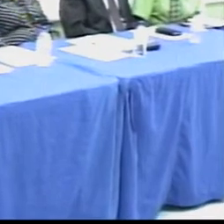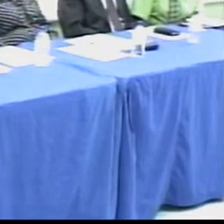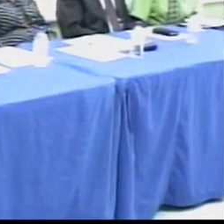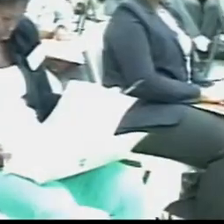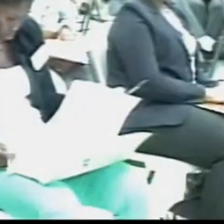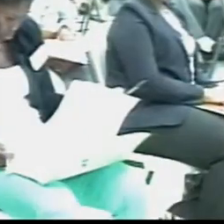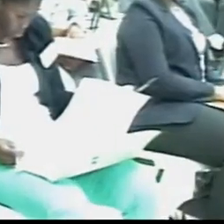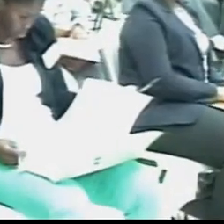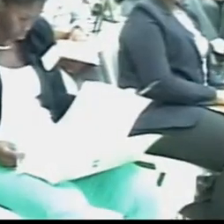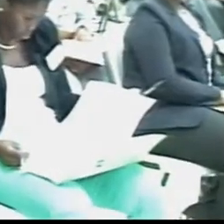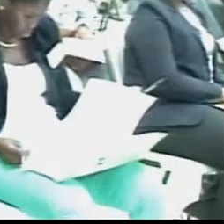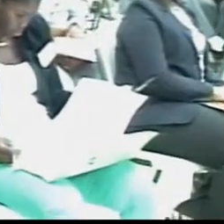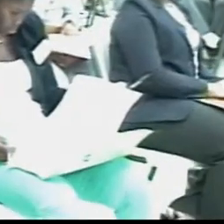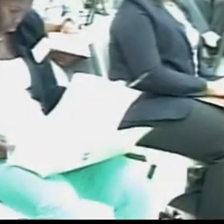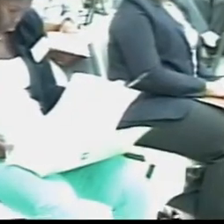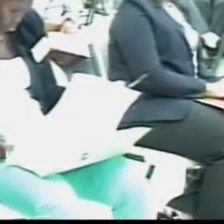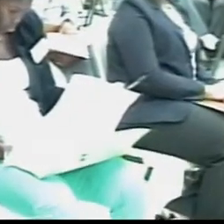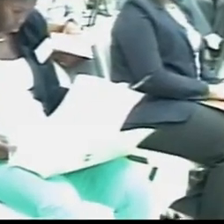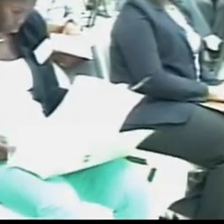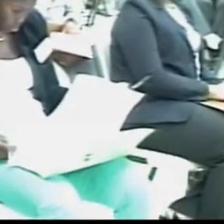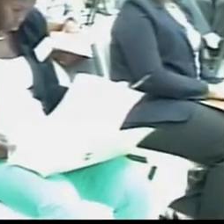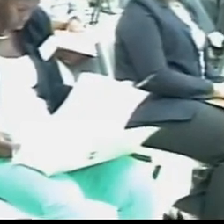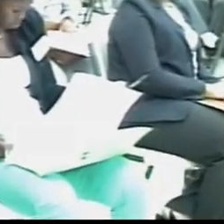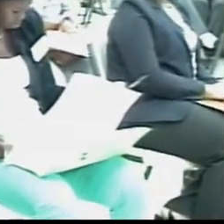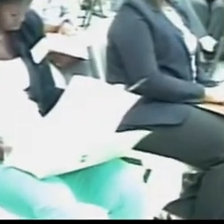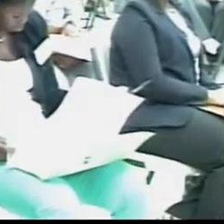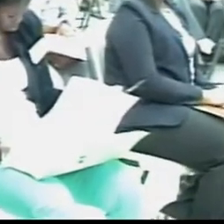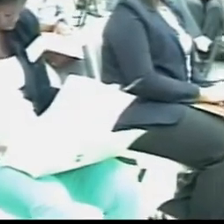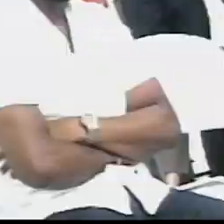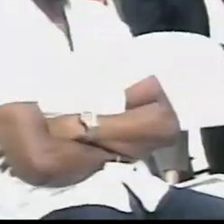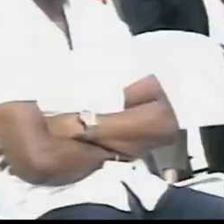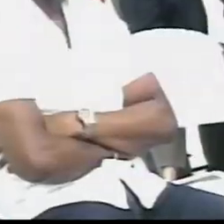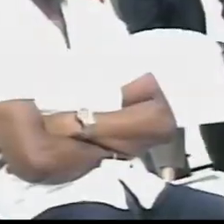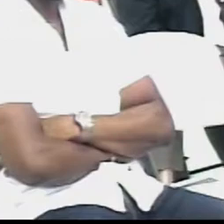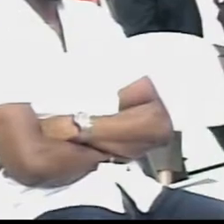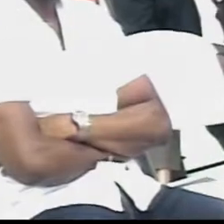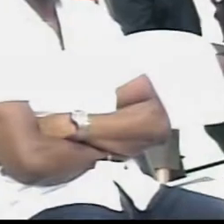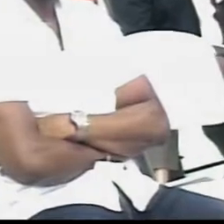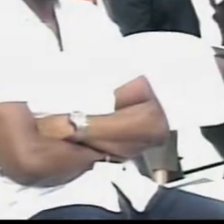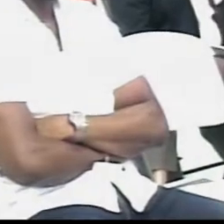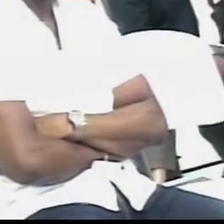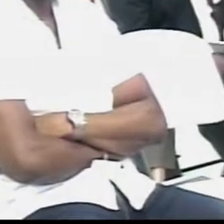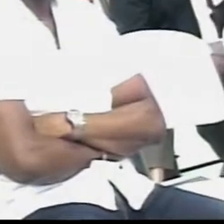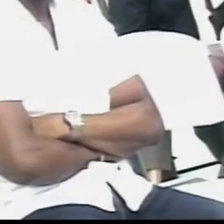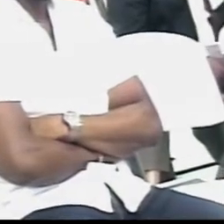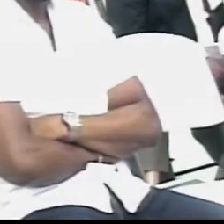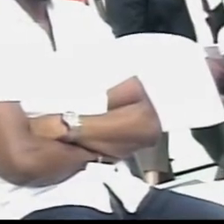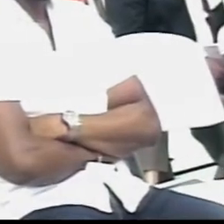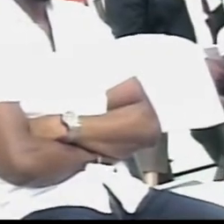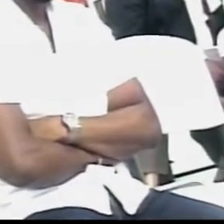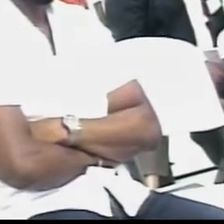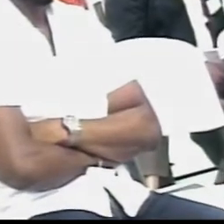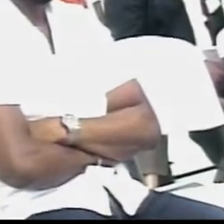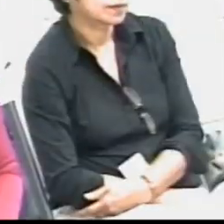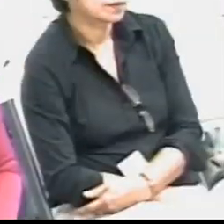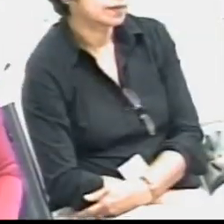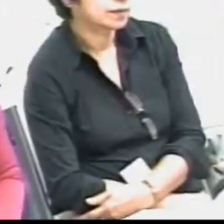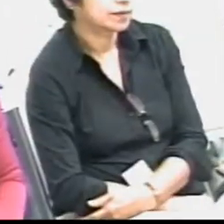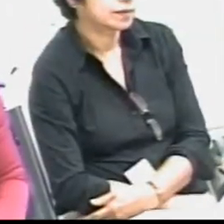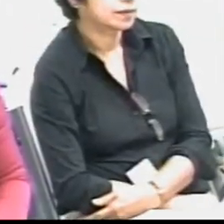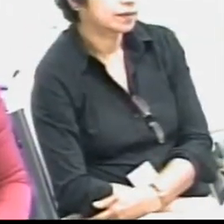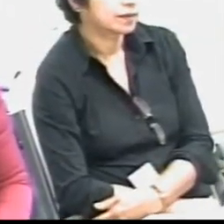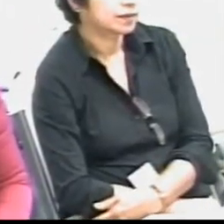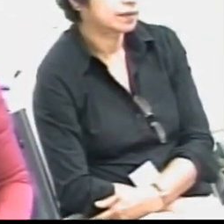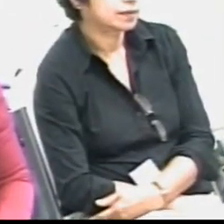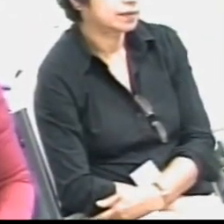laboratory methods for leptospirosis diagnosis, organized for laboratory technicians from around the Caribbean. The